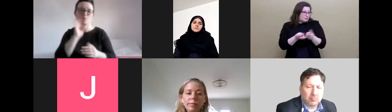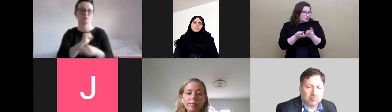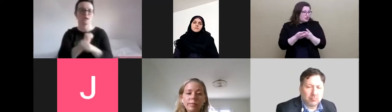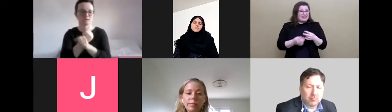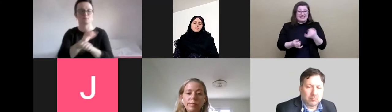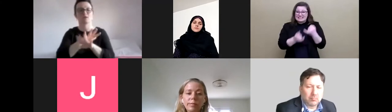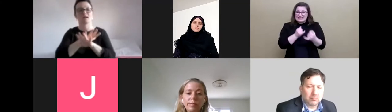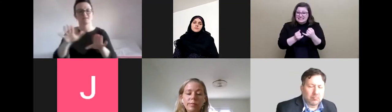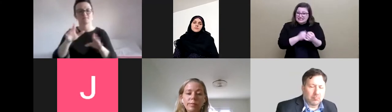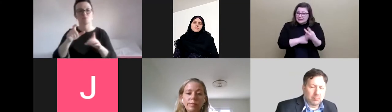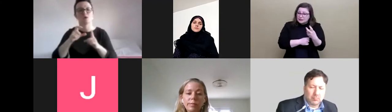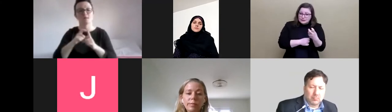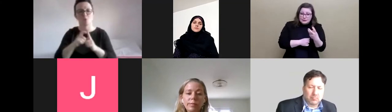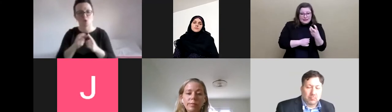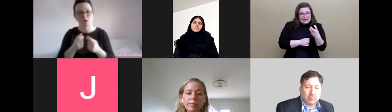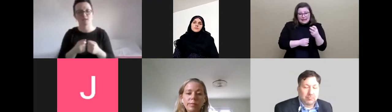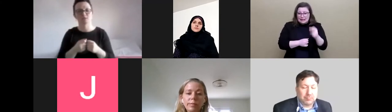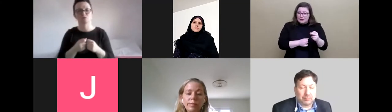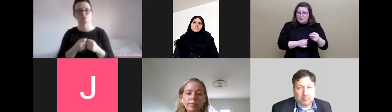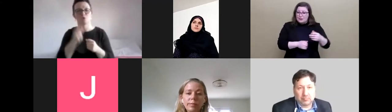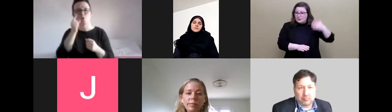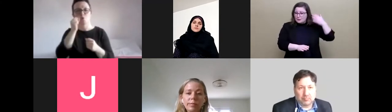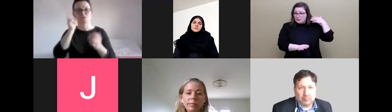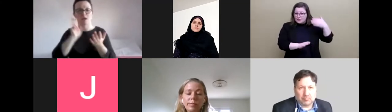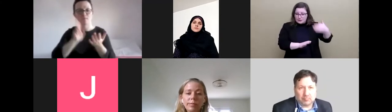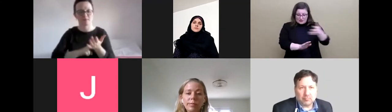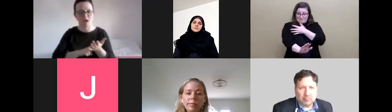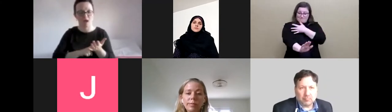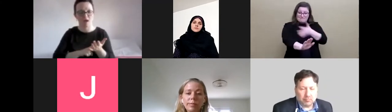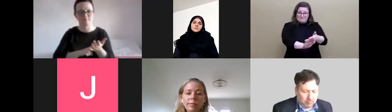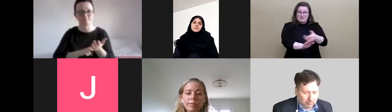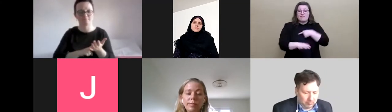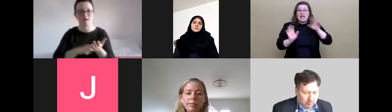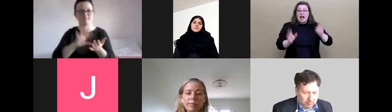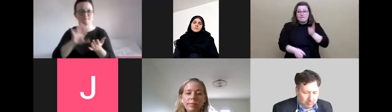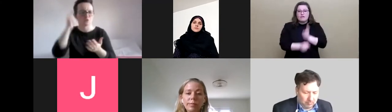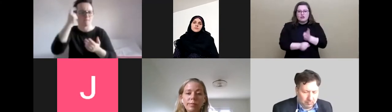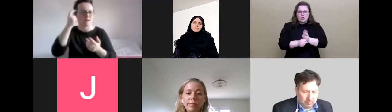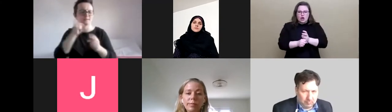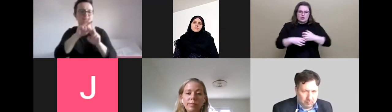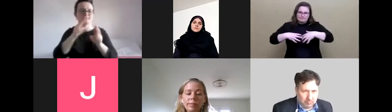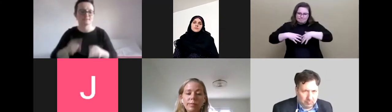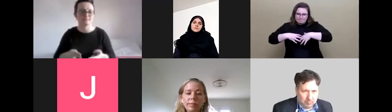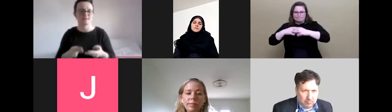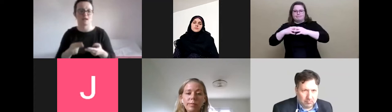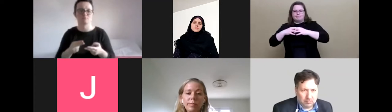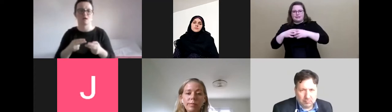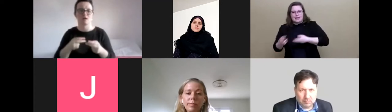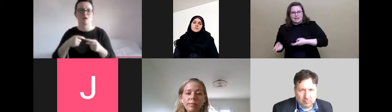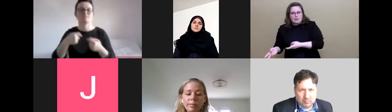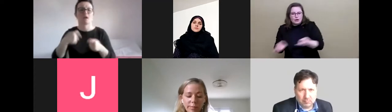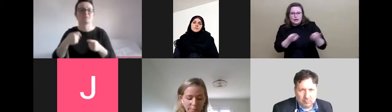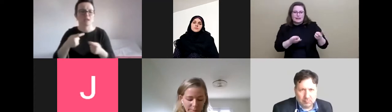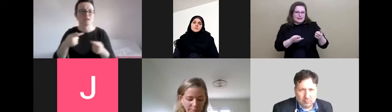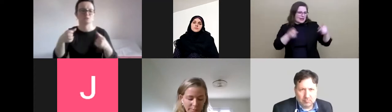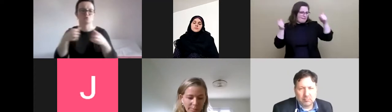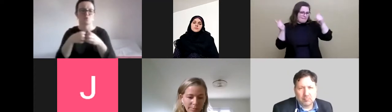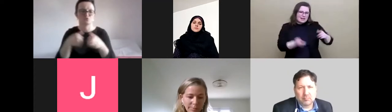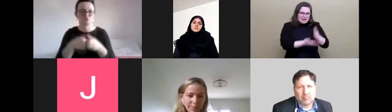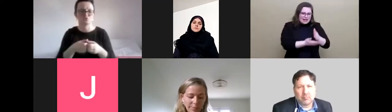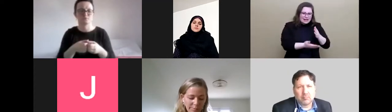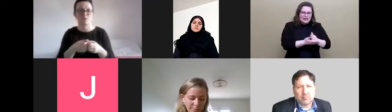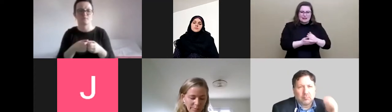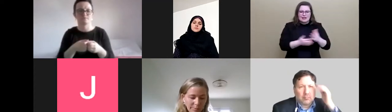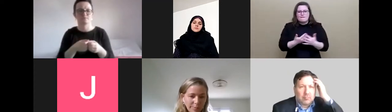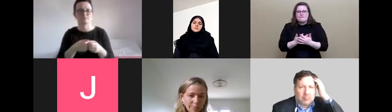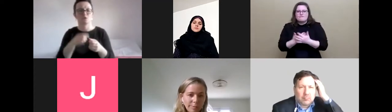years, where we have had attempts to develop democracy, human rights, and multi-partisan system